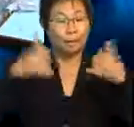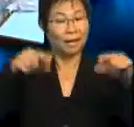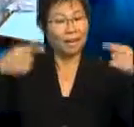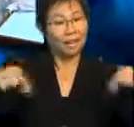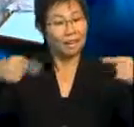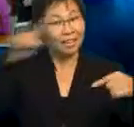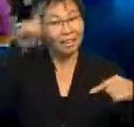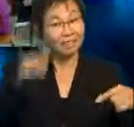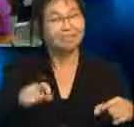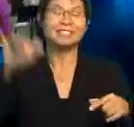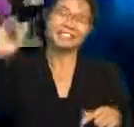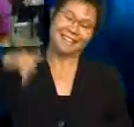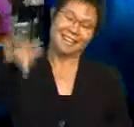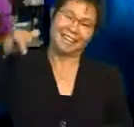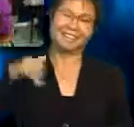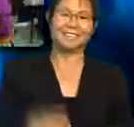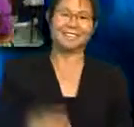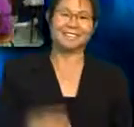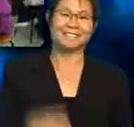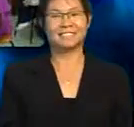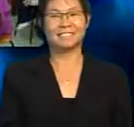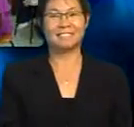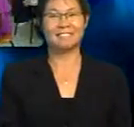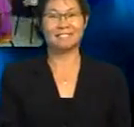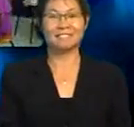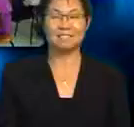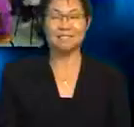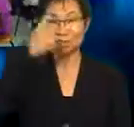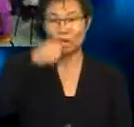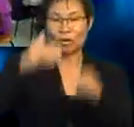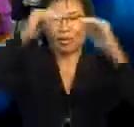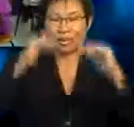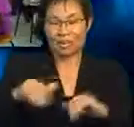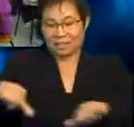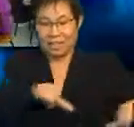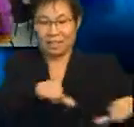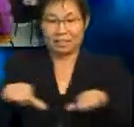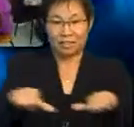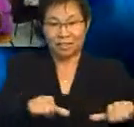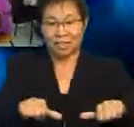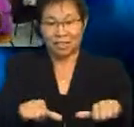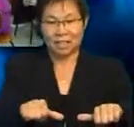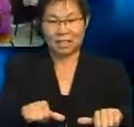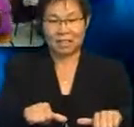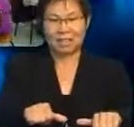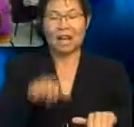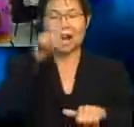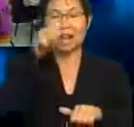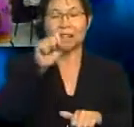Do you like playing games? Yes! Okay. For our next